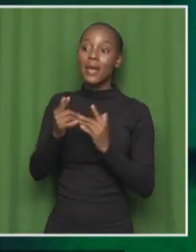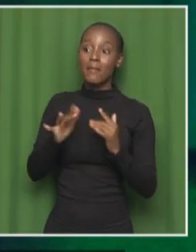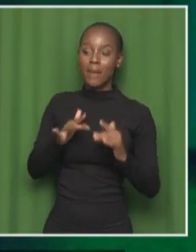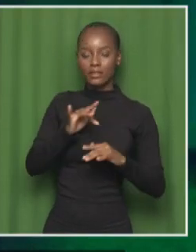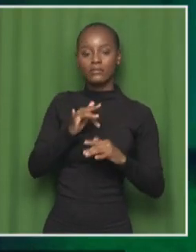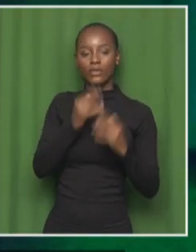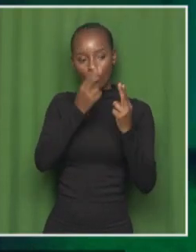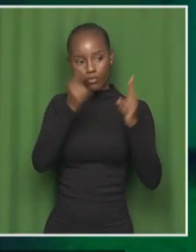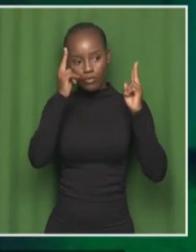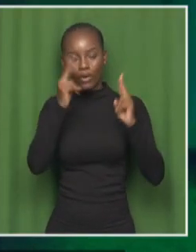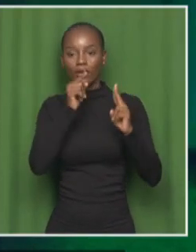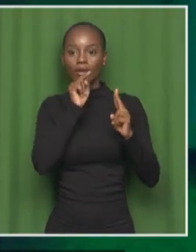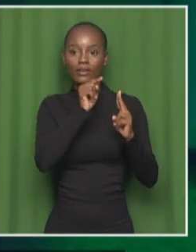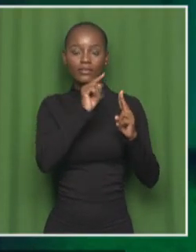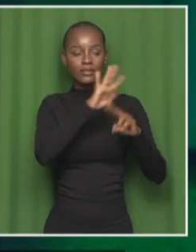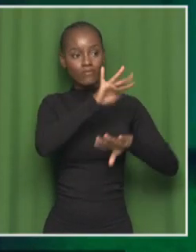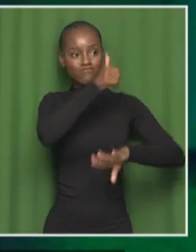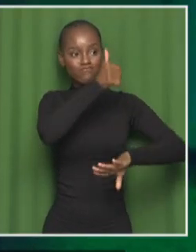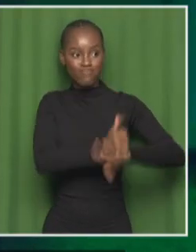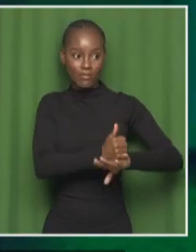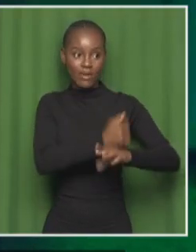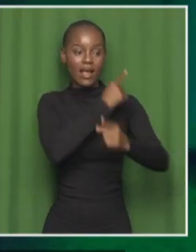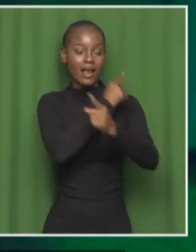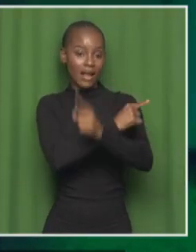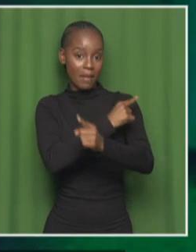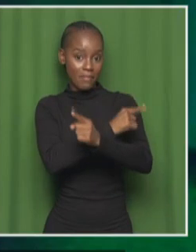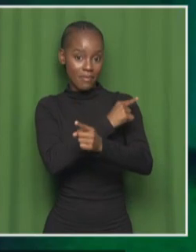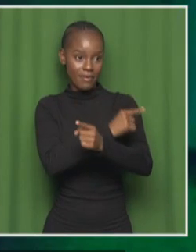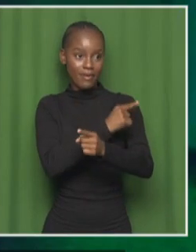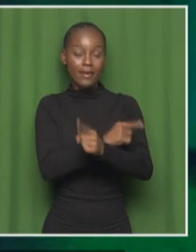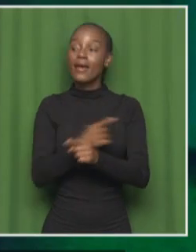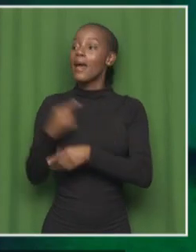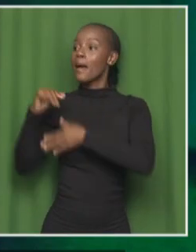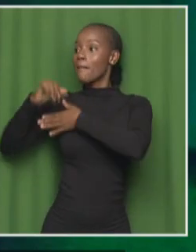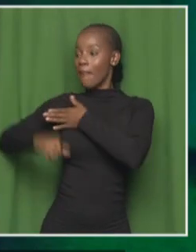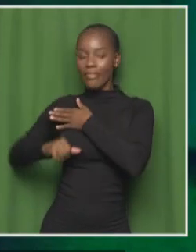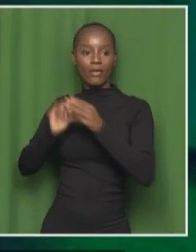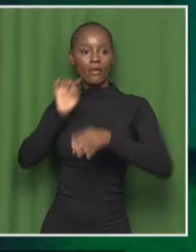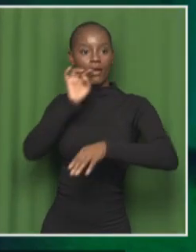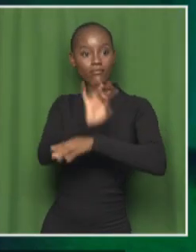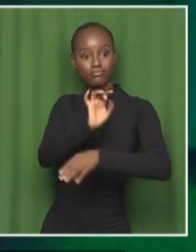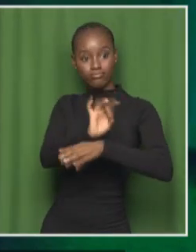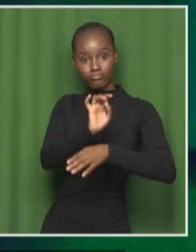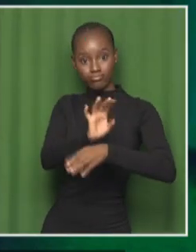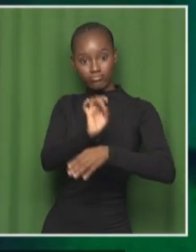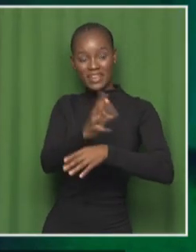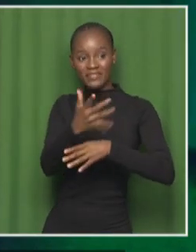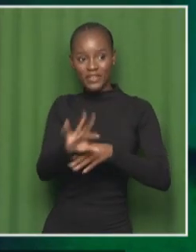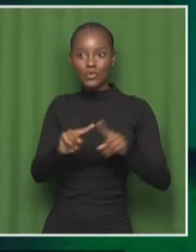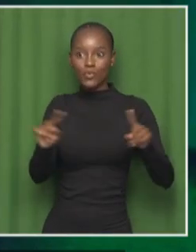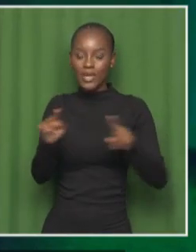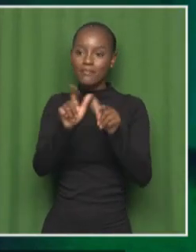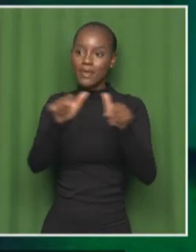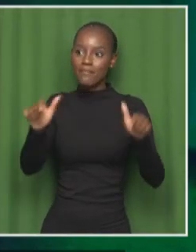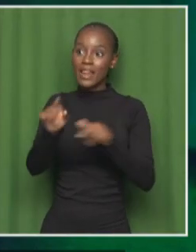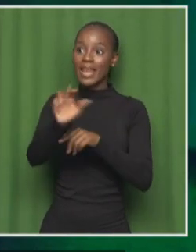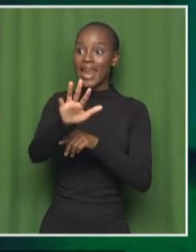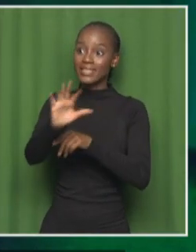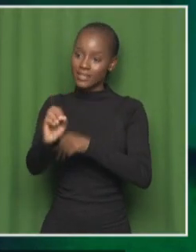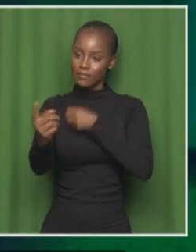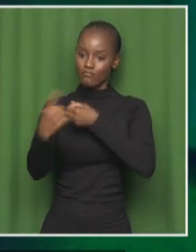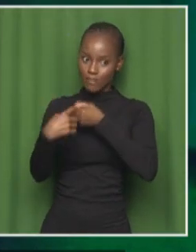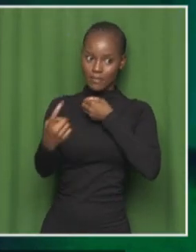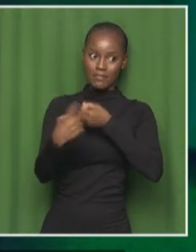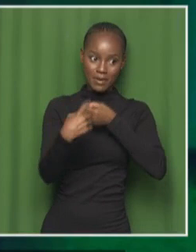Club. I advertised for the last month or so, and we're up to nearly 90 people who are interested. Don't know if they will